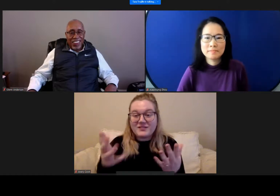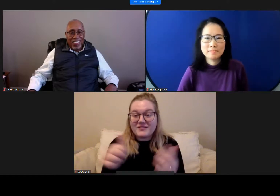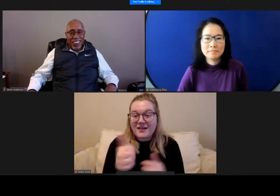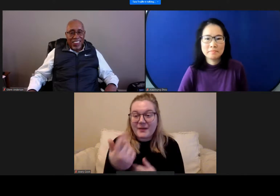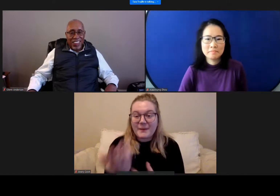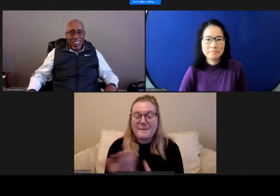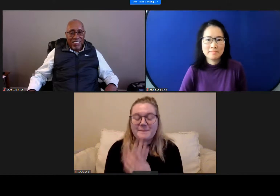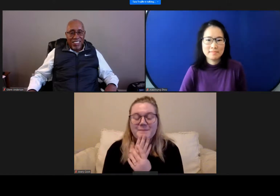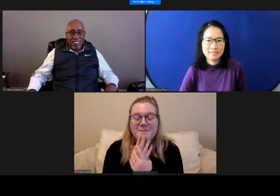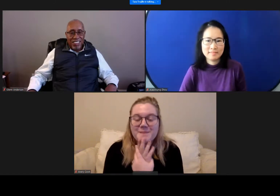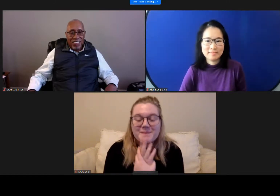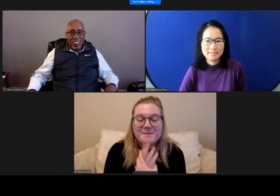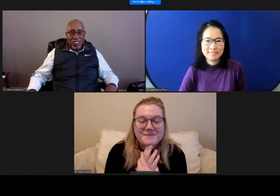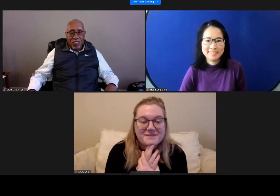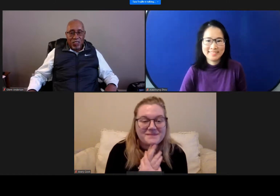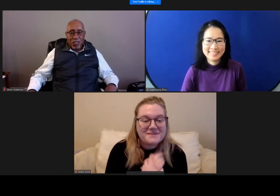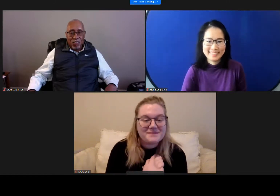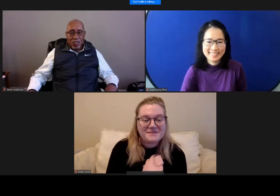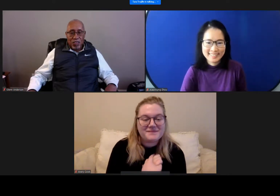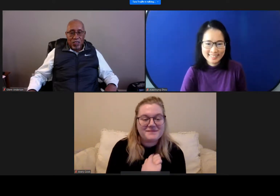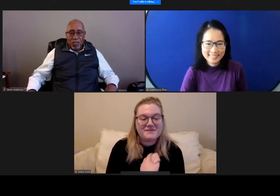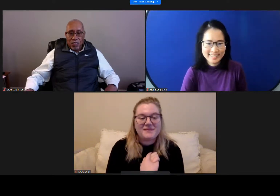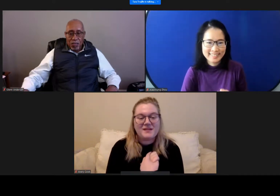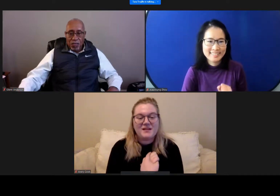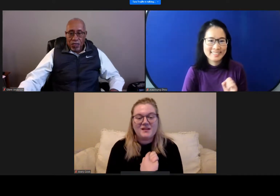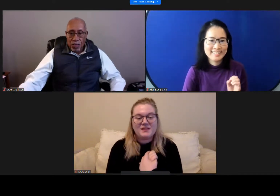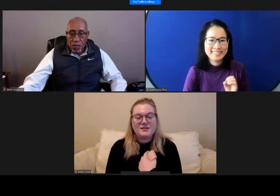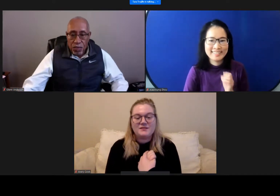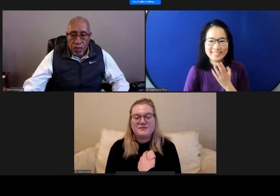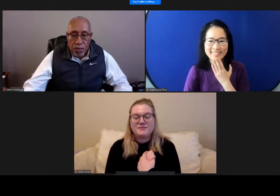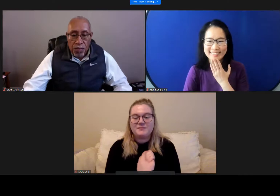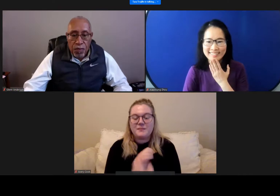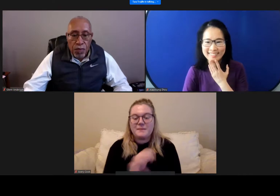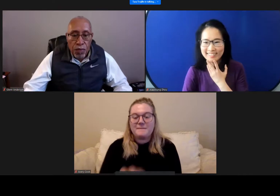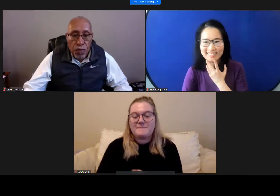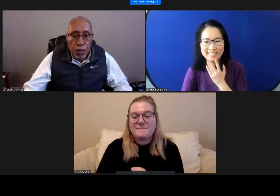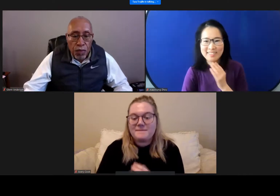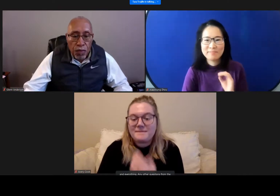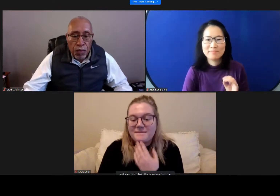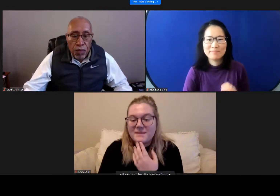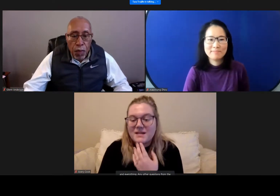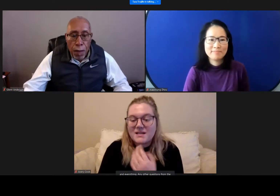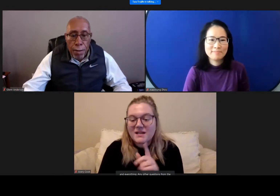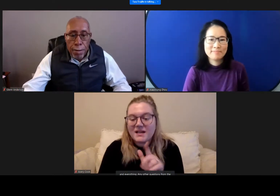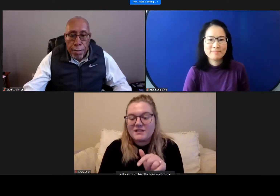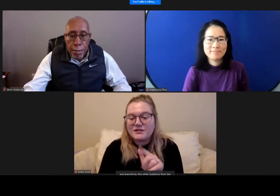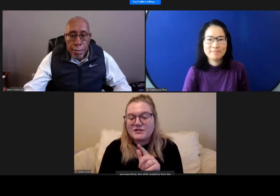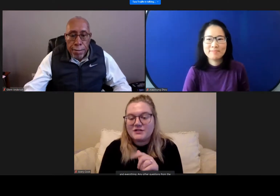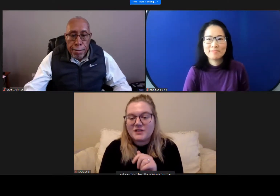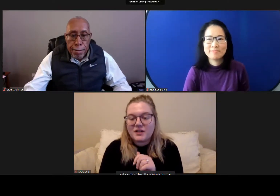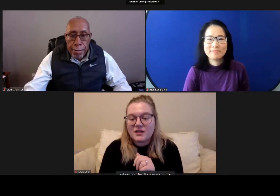And Avery's saying, any other questions from the attendees or anything?